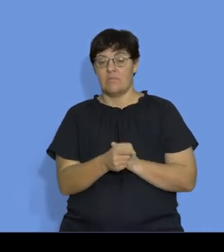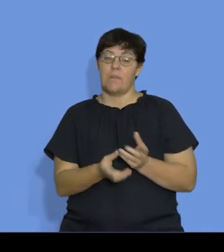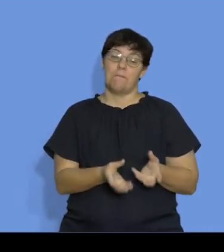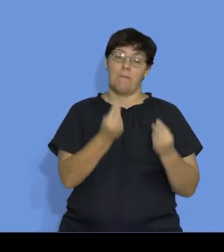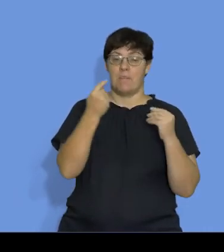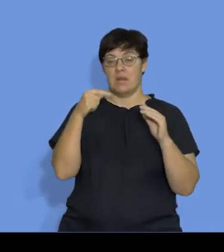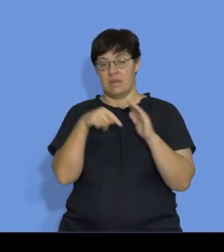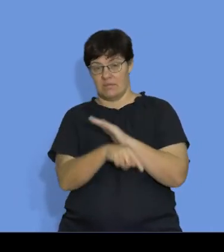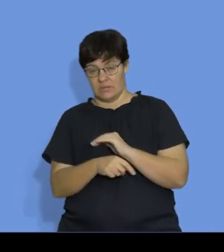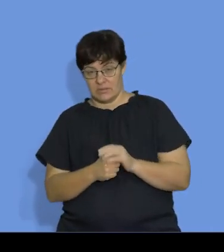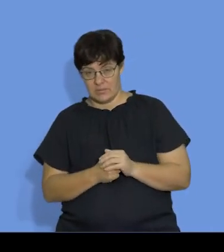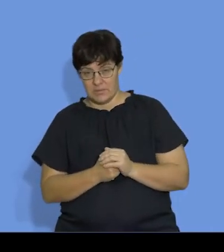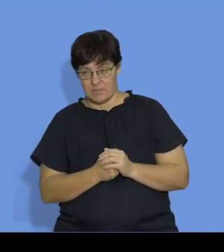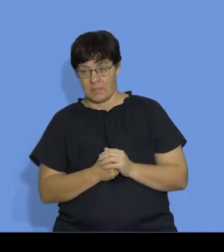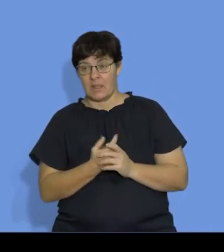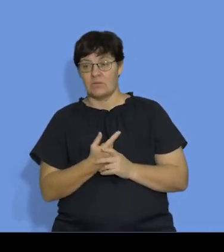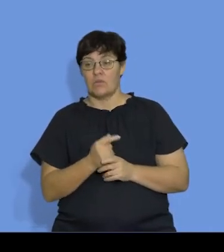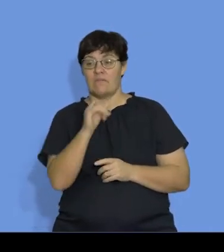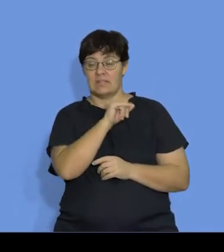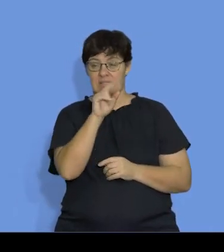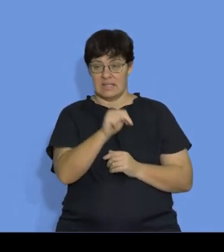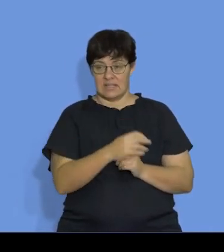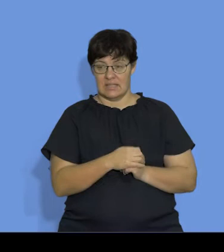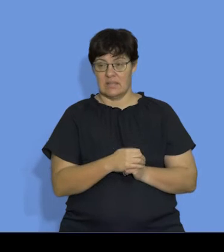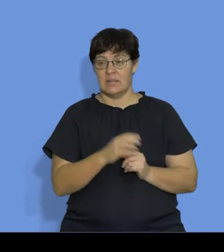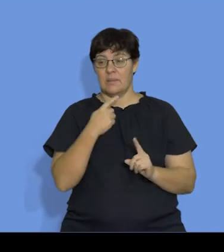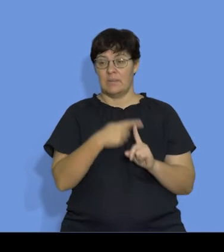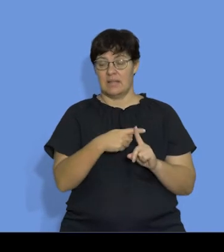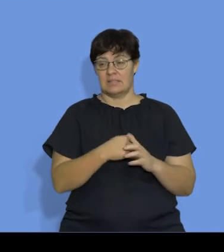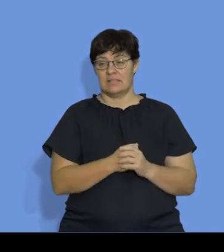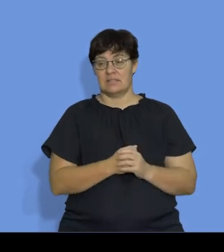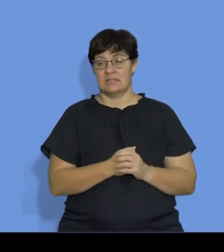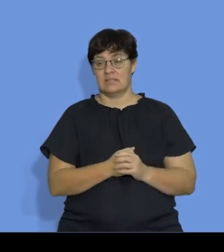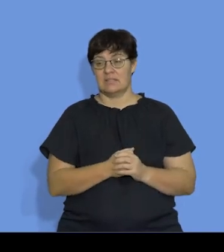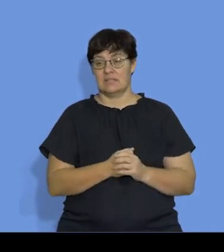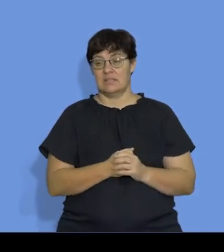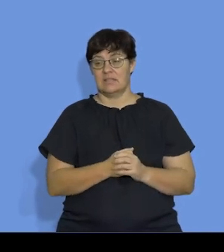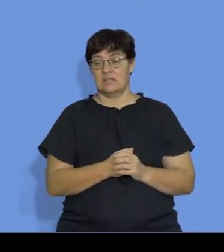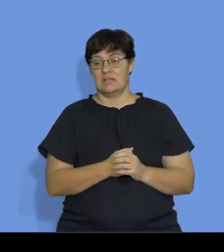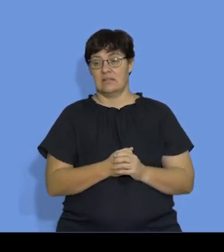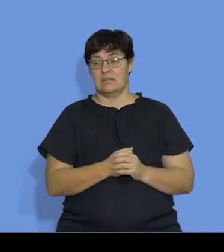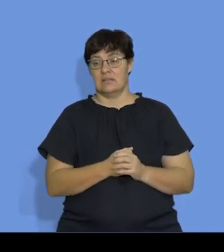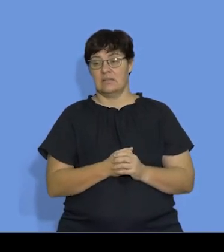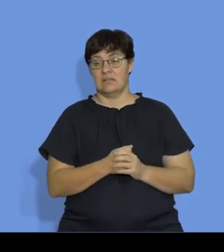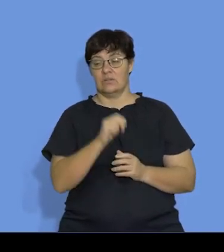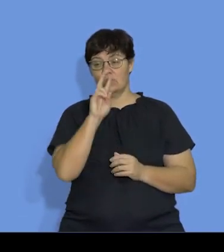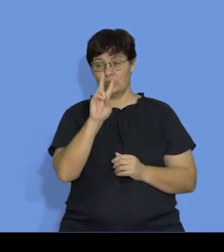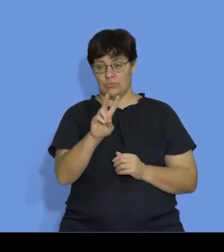by 1, we'll have zinc, okay, plus, okay, 2